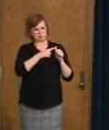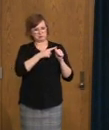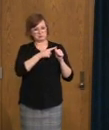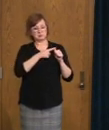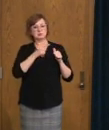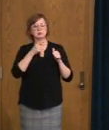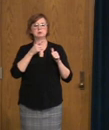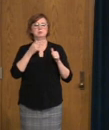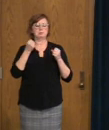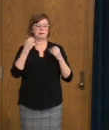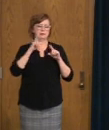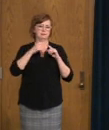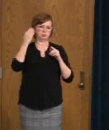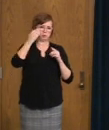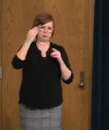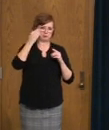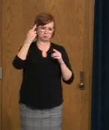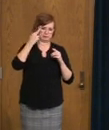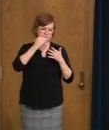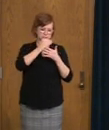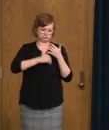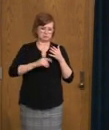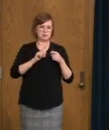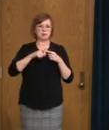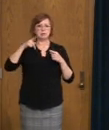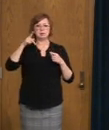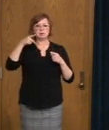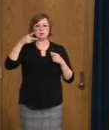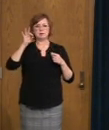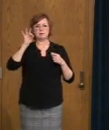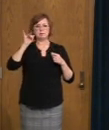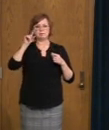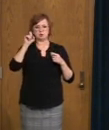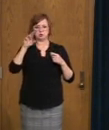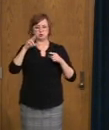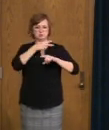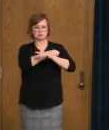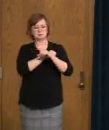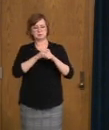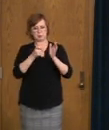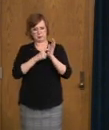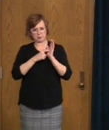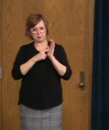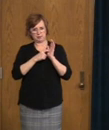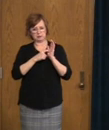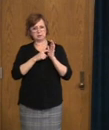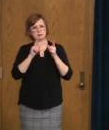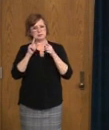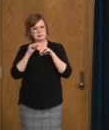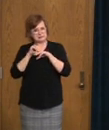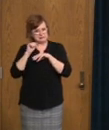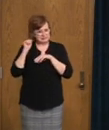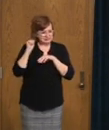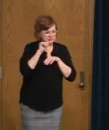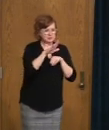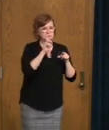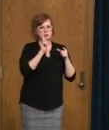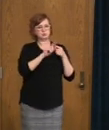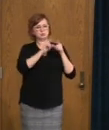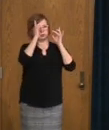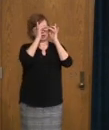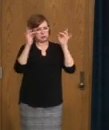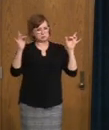Pfizer vaccine. The requirement of the pilot is that it be delivered specifically to an acute facility and that not be